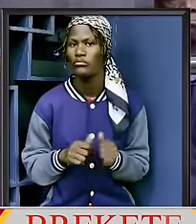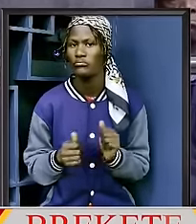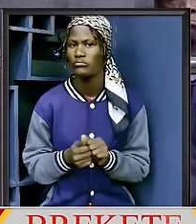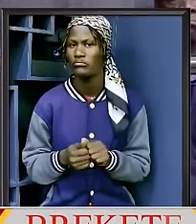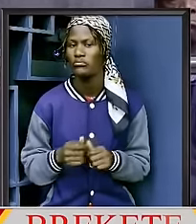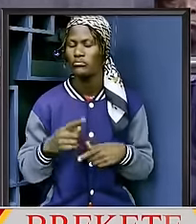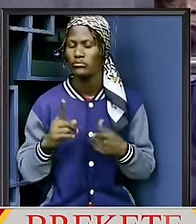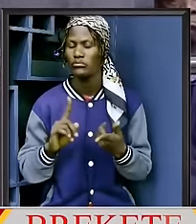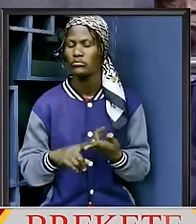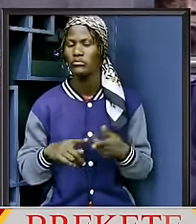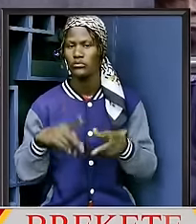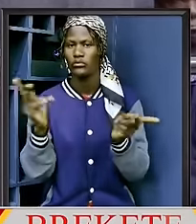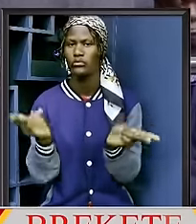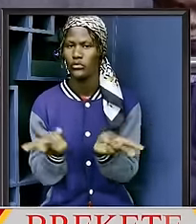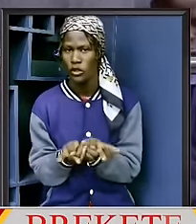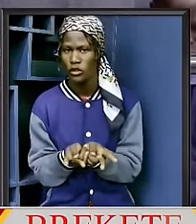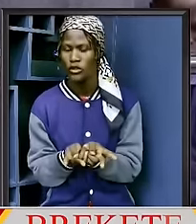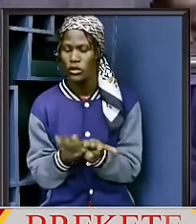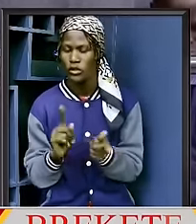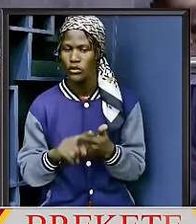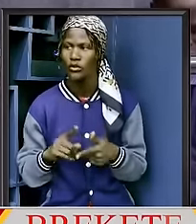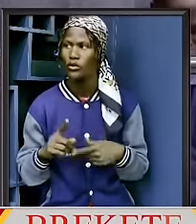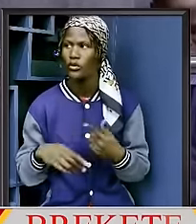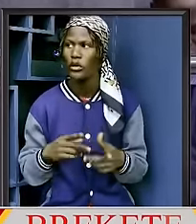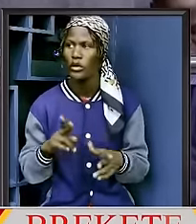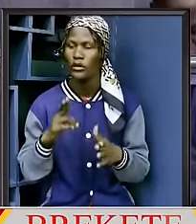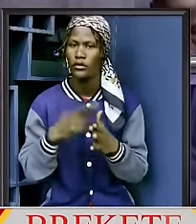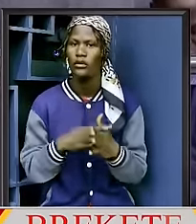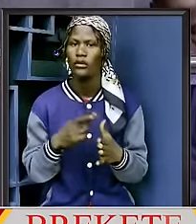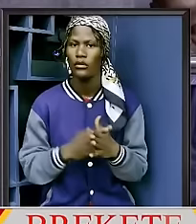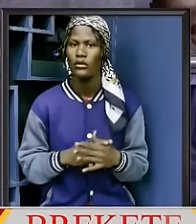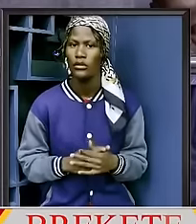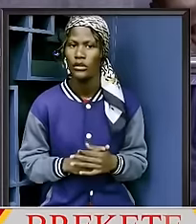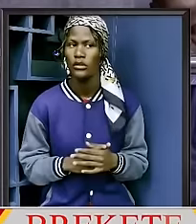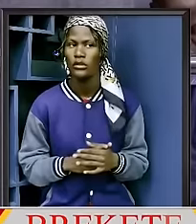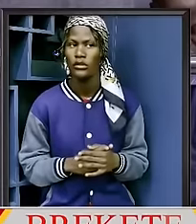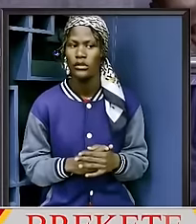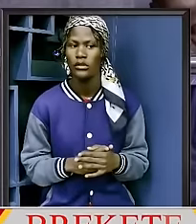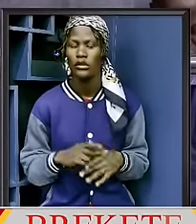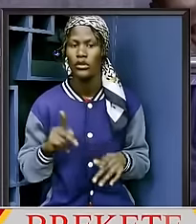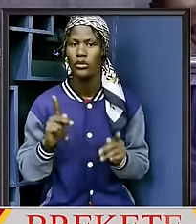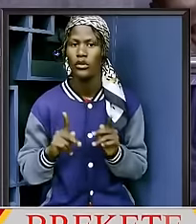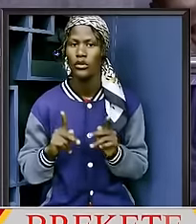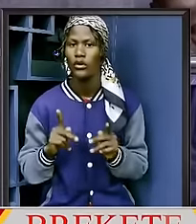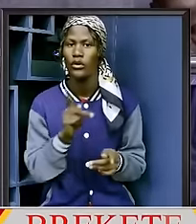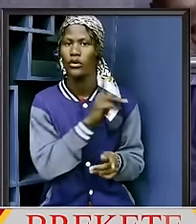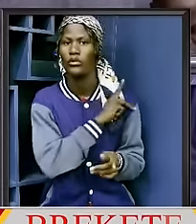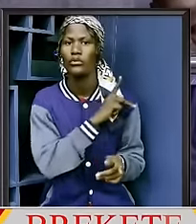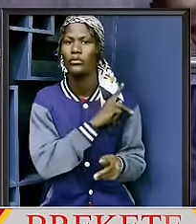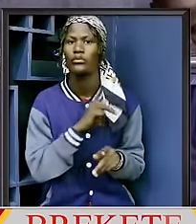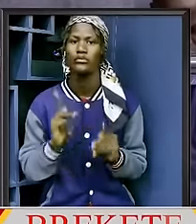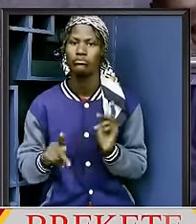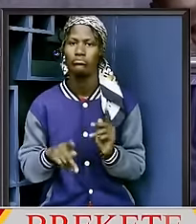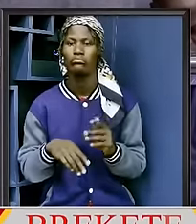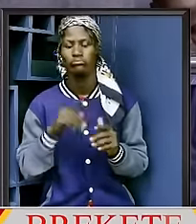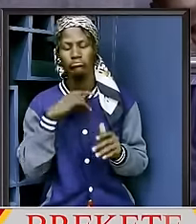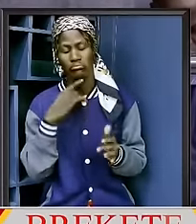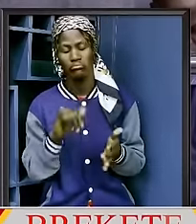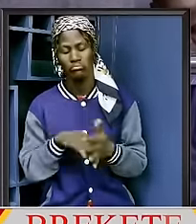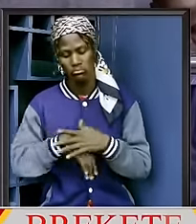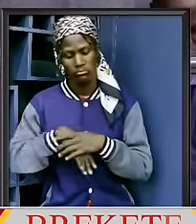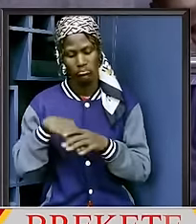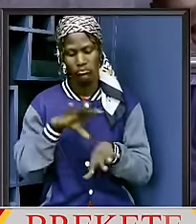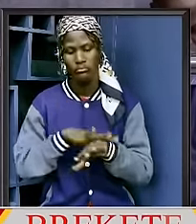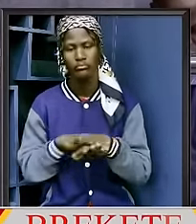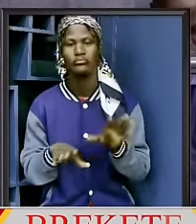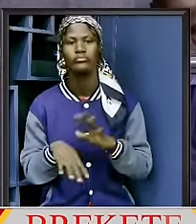go and do reconciliation. So the police people now said, so even we have removed our hand because we are